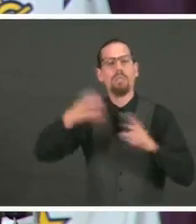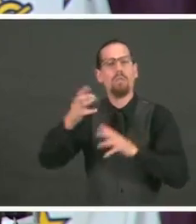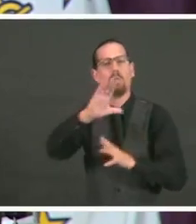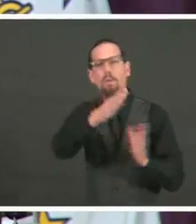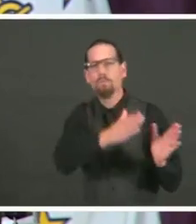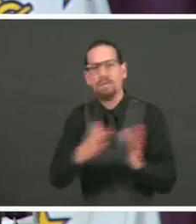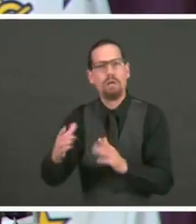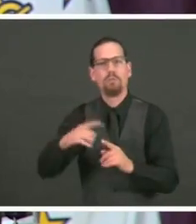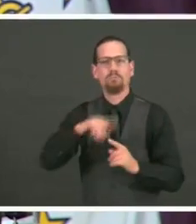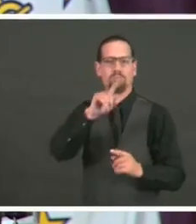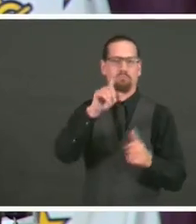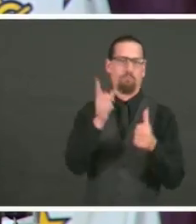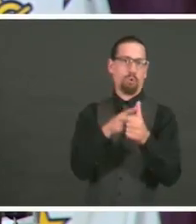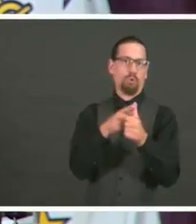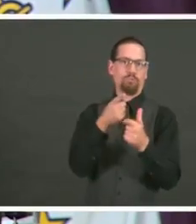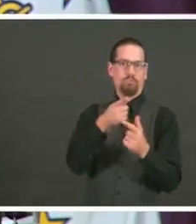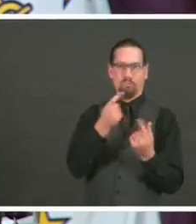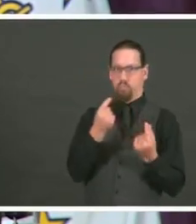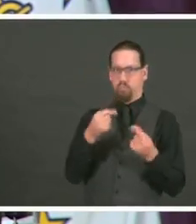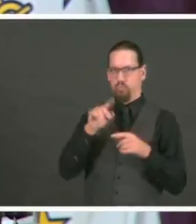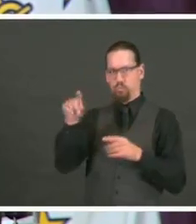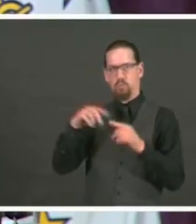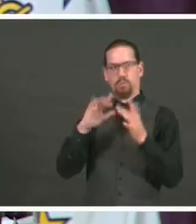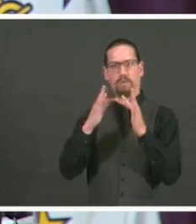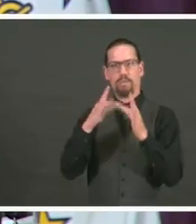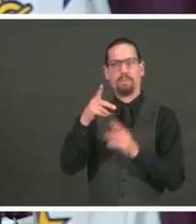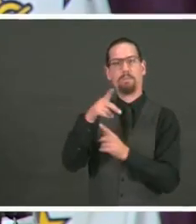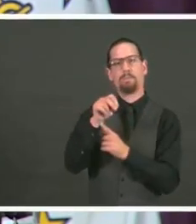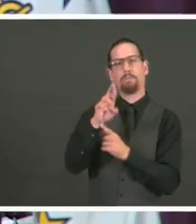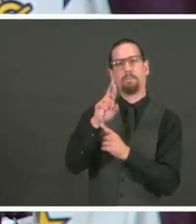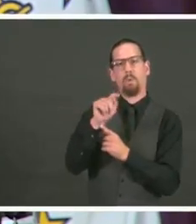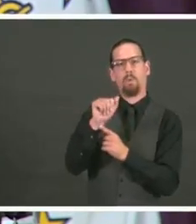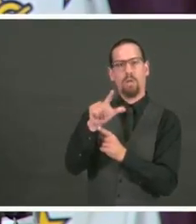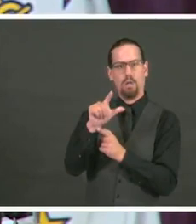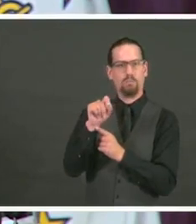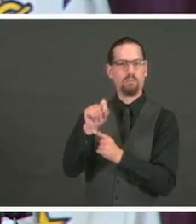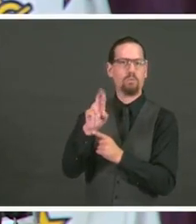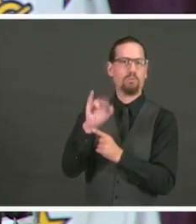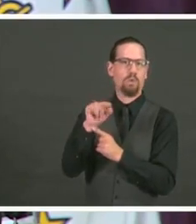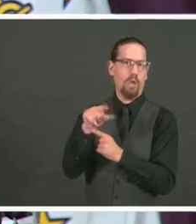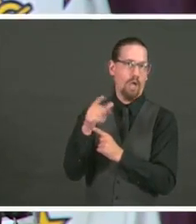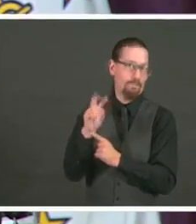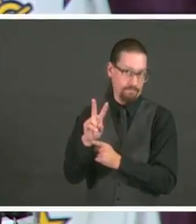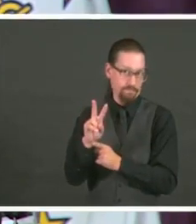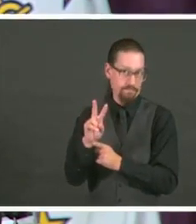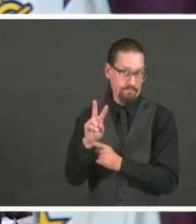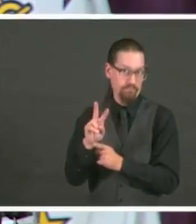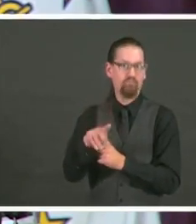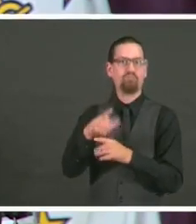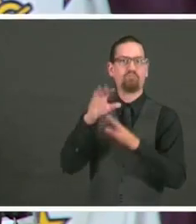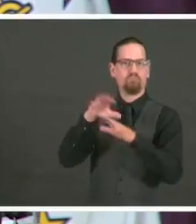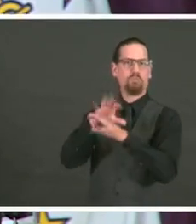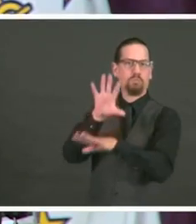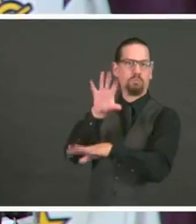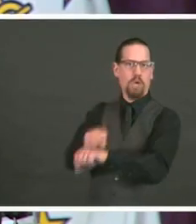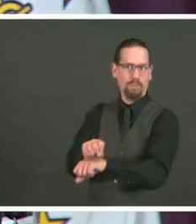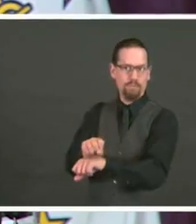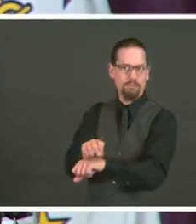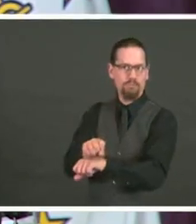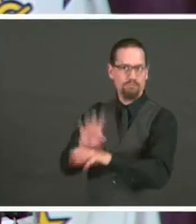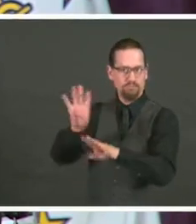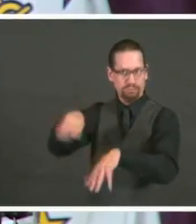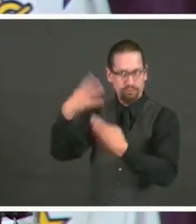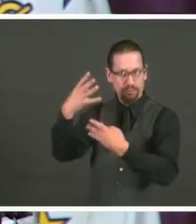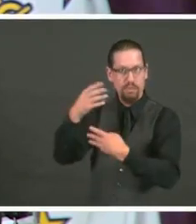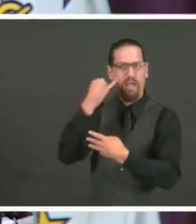portal.ri.gov, and there'll be a new special place that says planning to travel to another state. If you click on